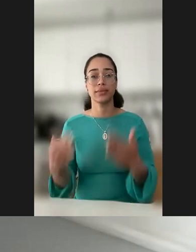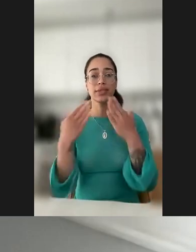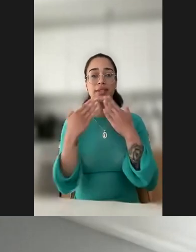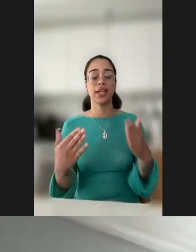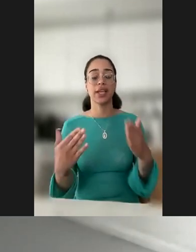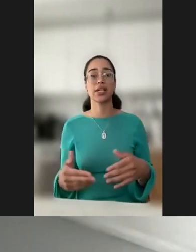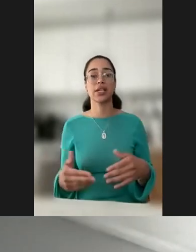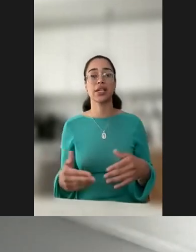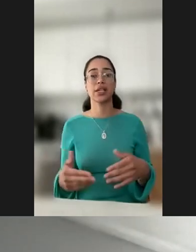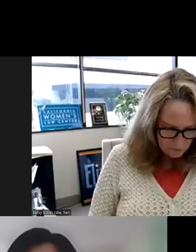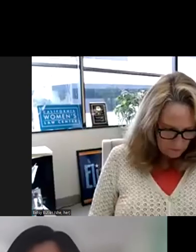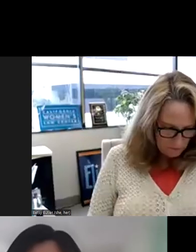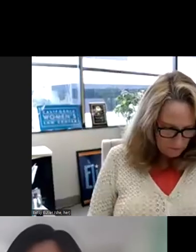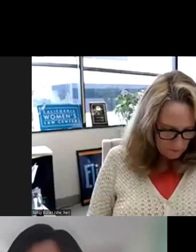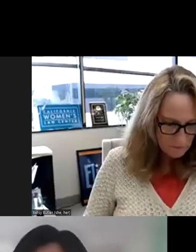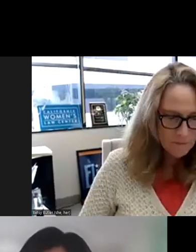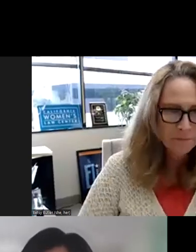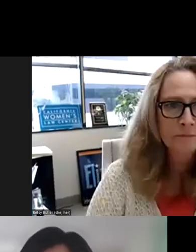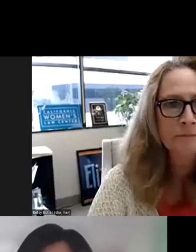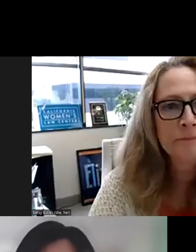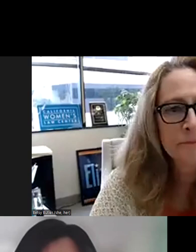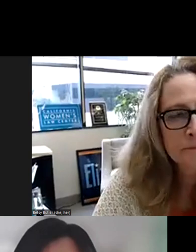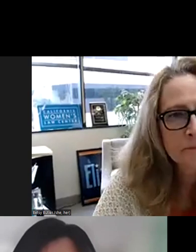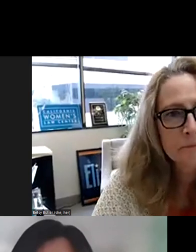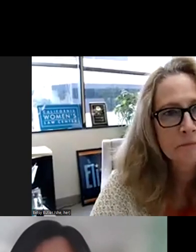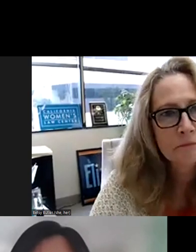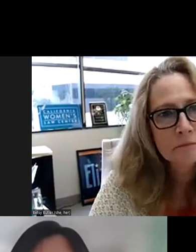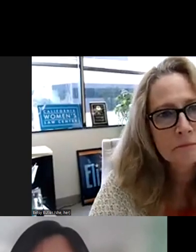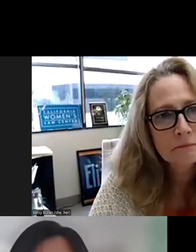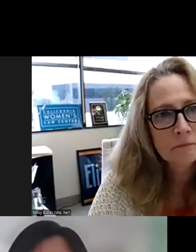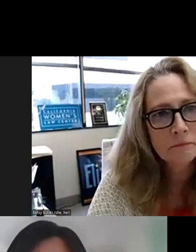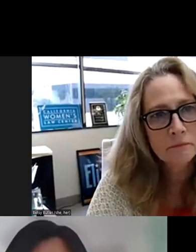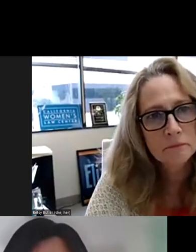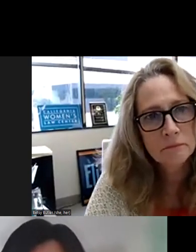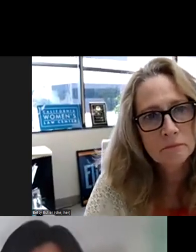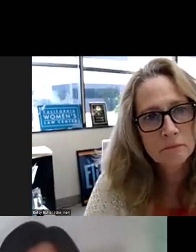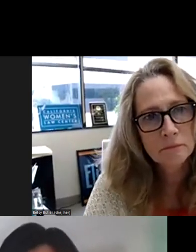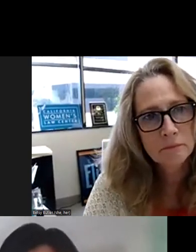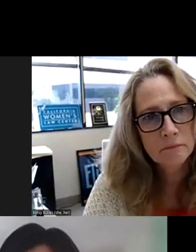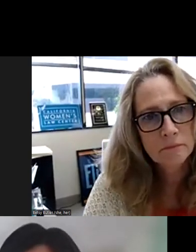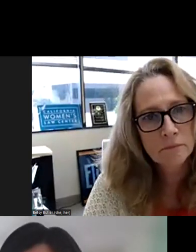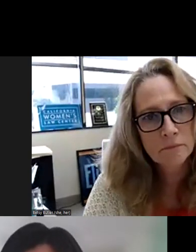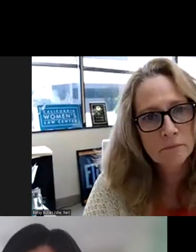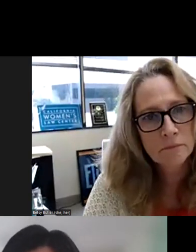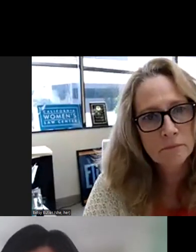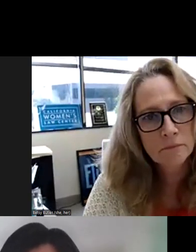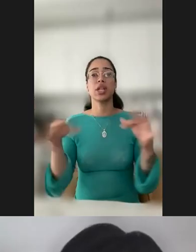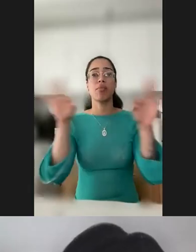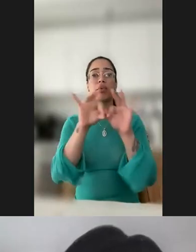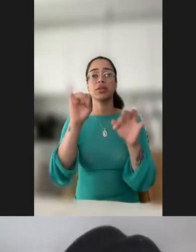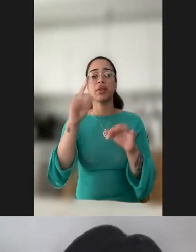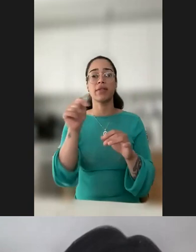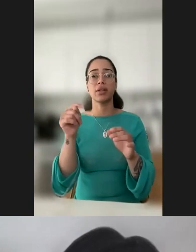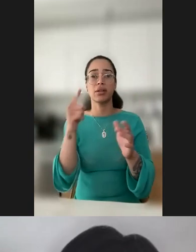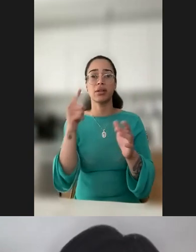And Betsy, thanks for those comments. I think what you're also pointing out is just the importance of the disaggregated data, right? When you think about the